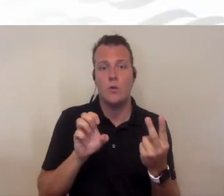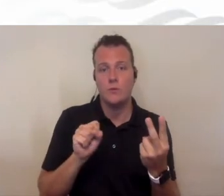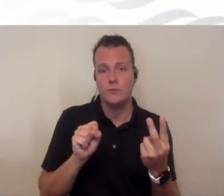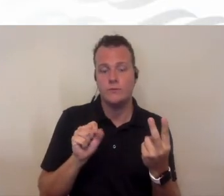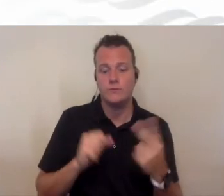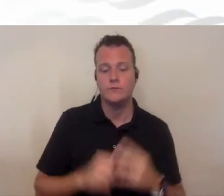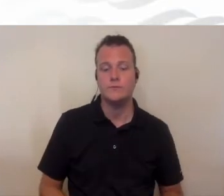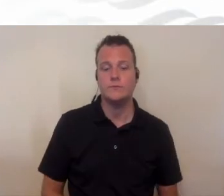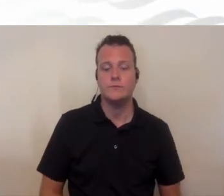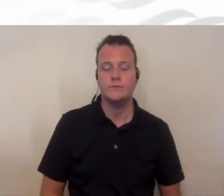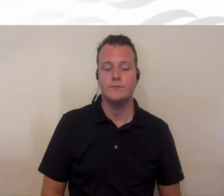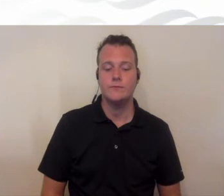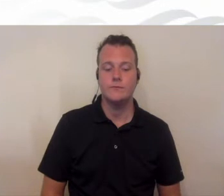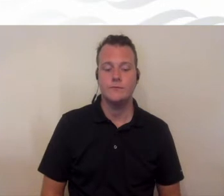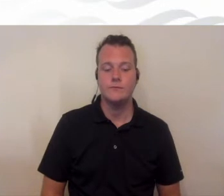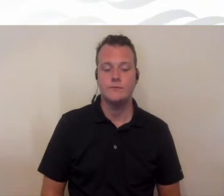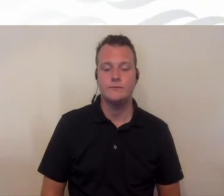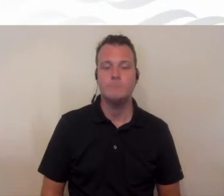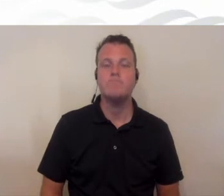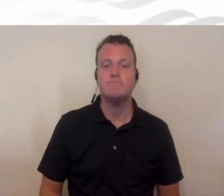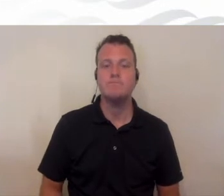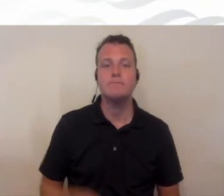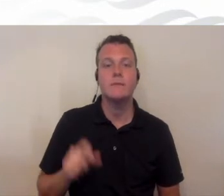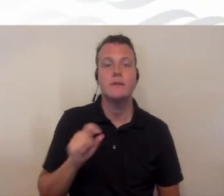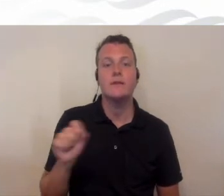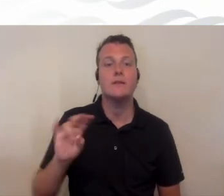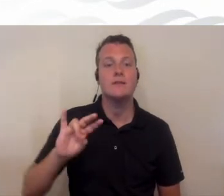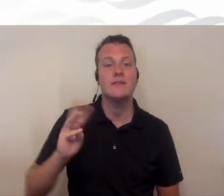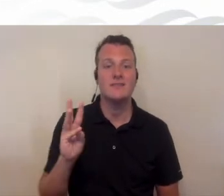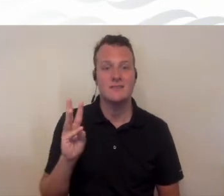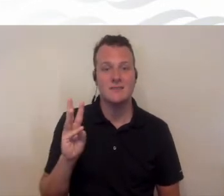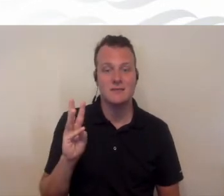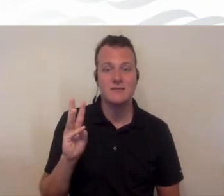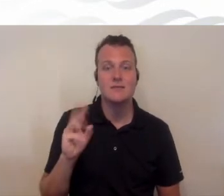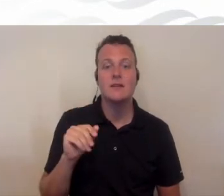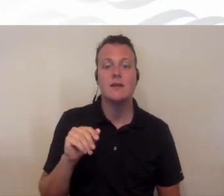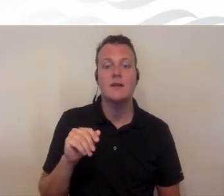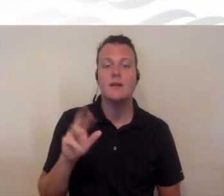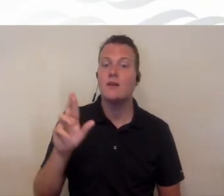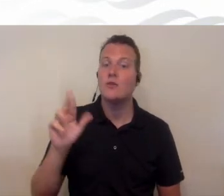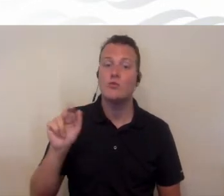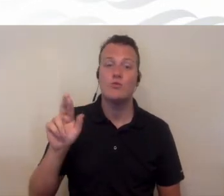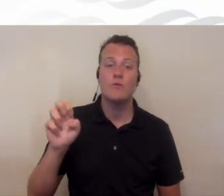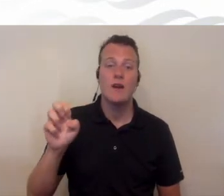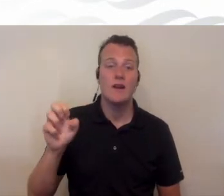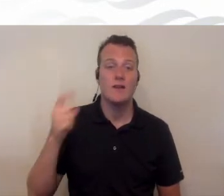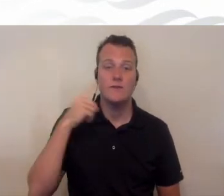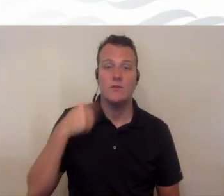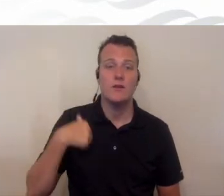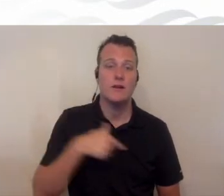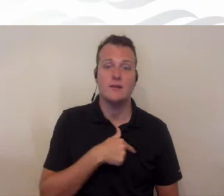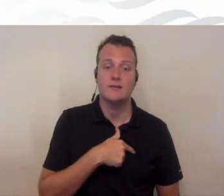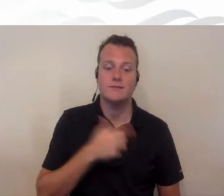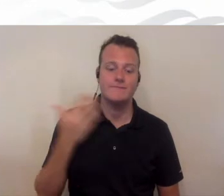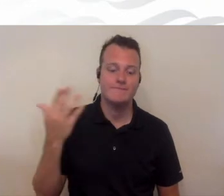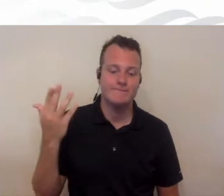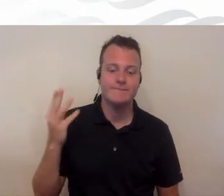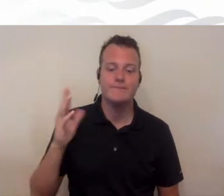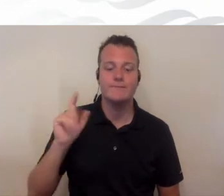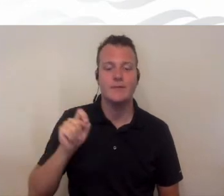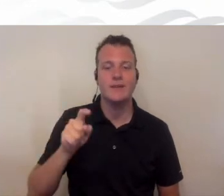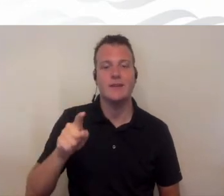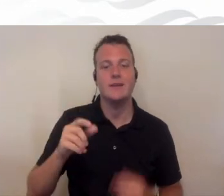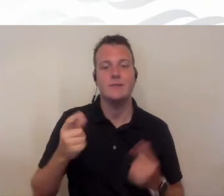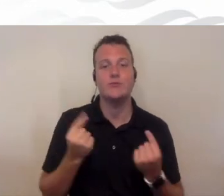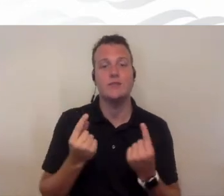performed the 2 of the codes as part of that. The 76 is so rare for us